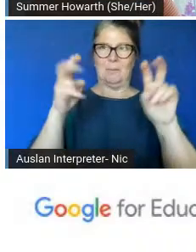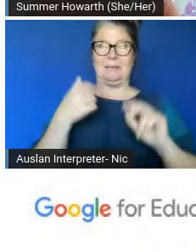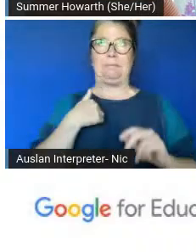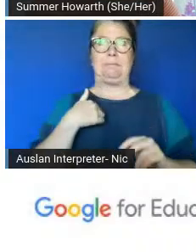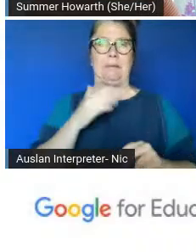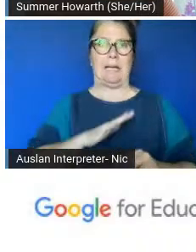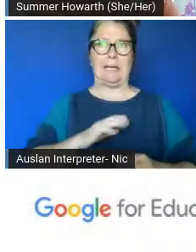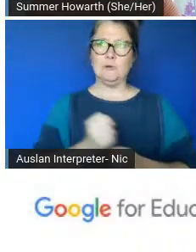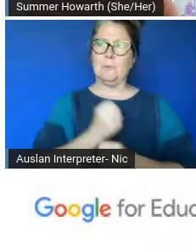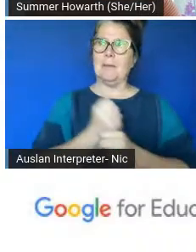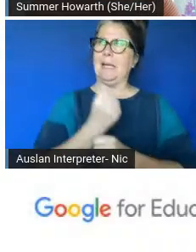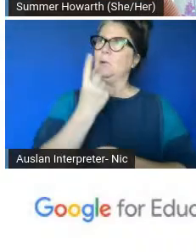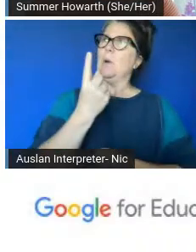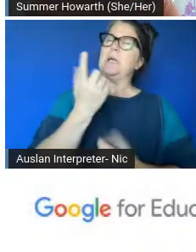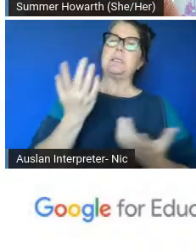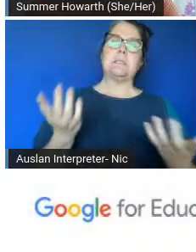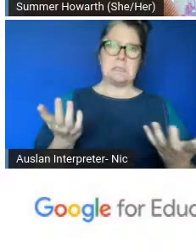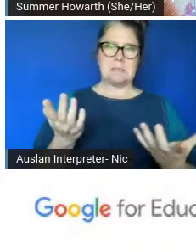topic.